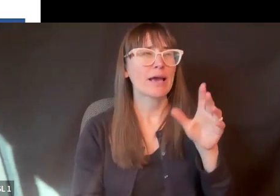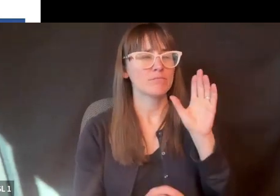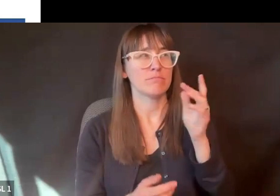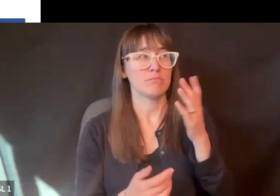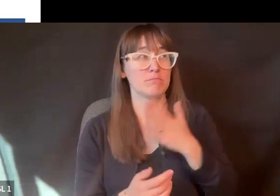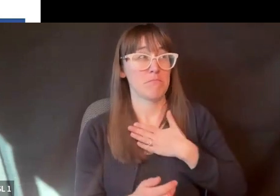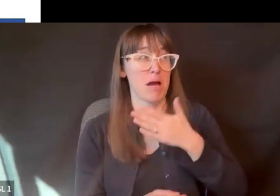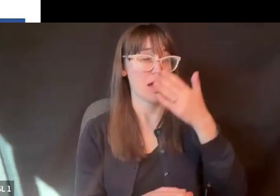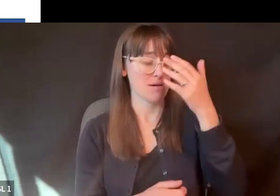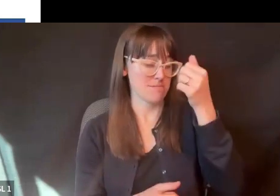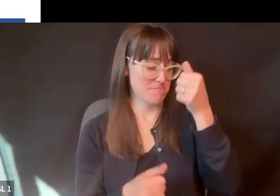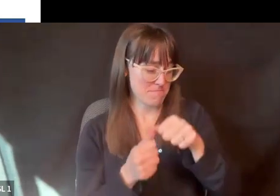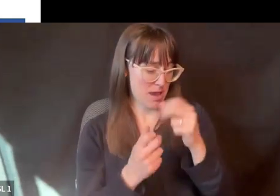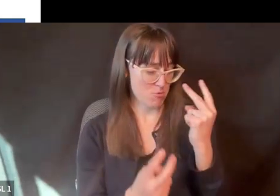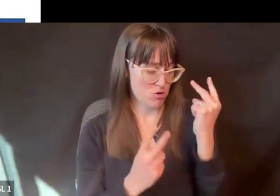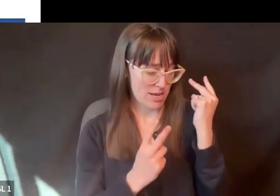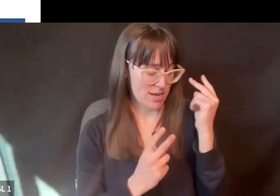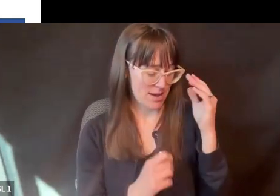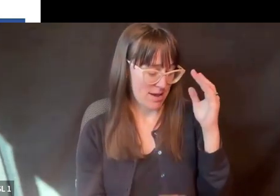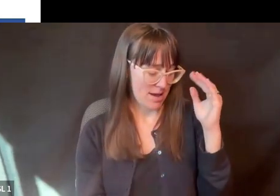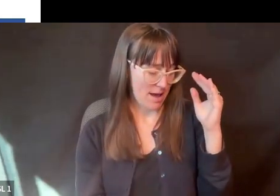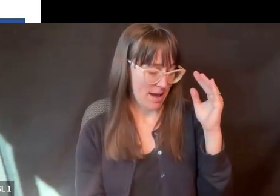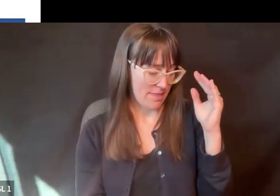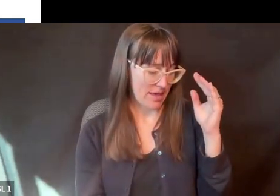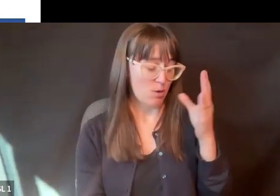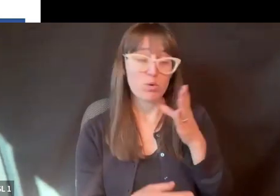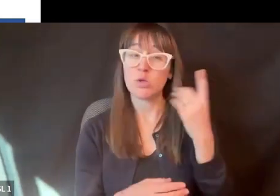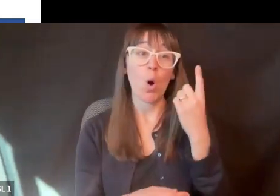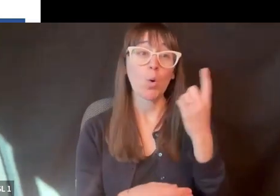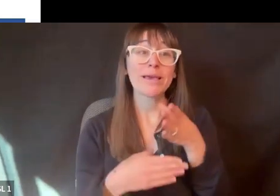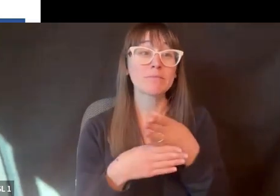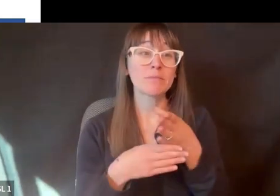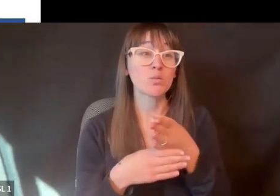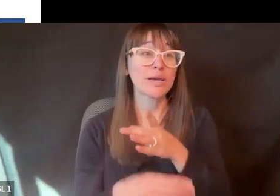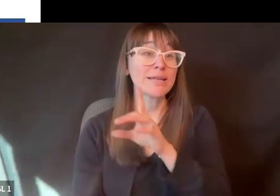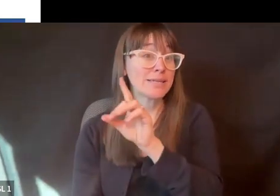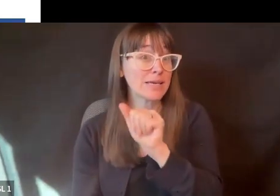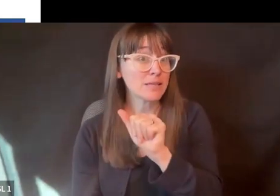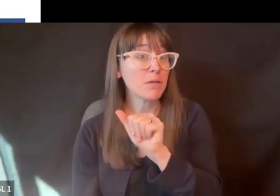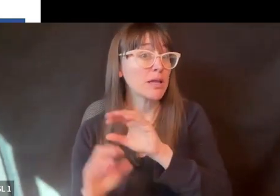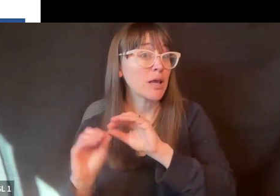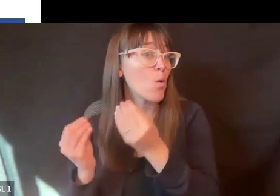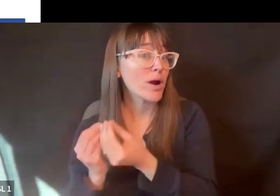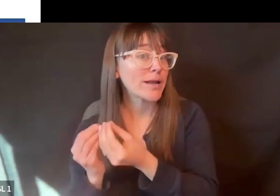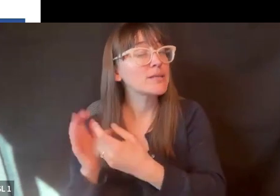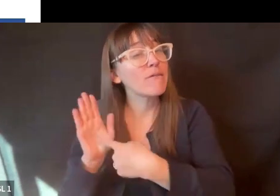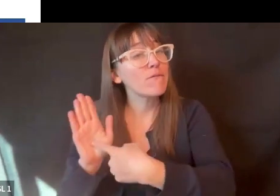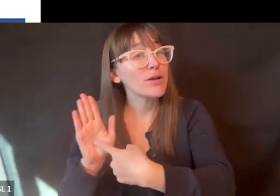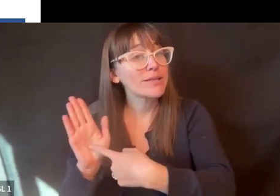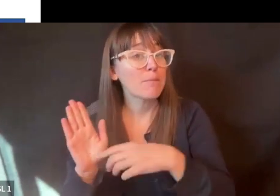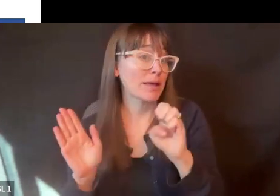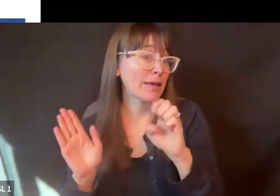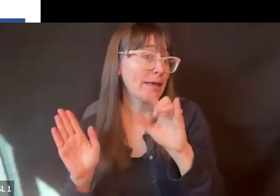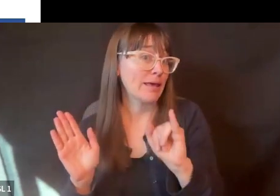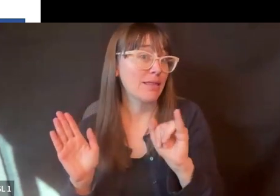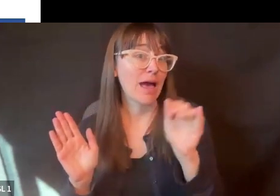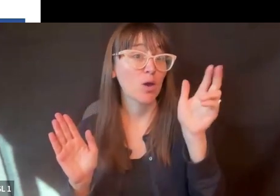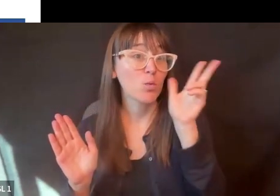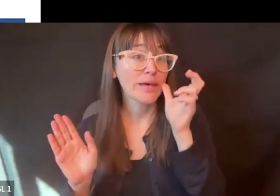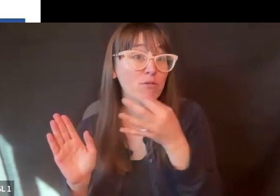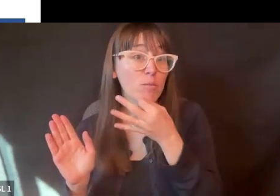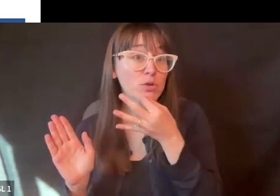kind of co-chaired, as far as I can remember, anyways, between a disability organization, like you're going to hear